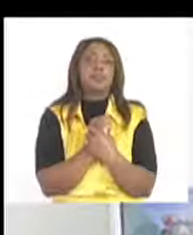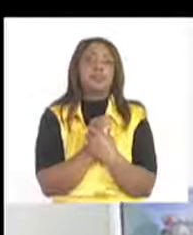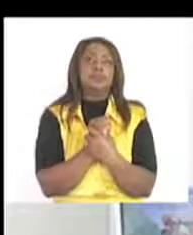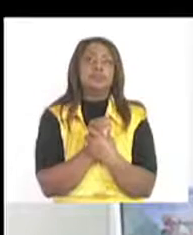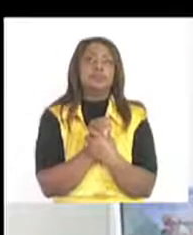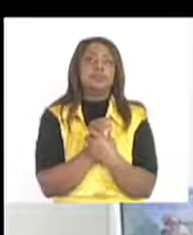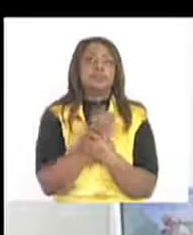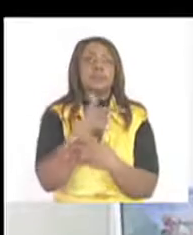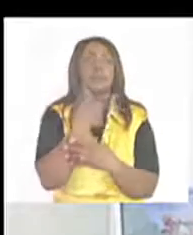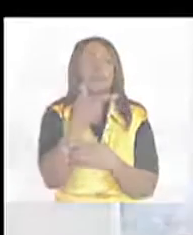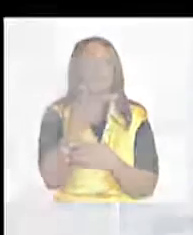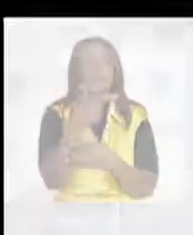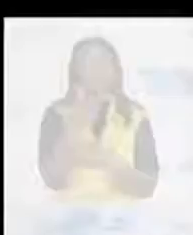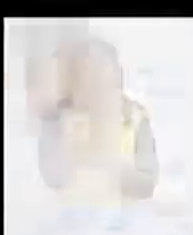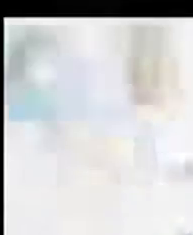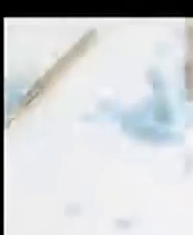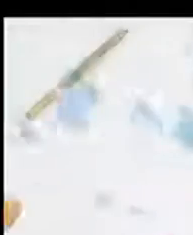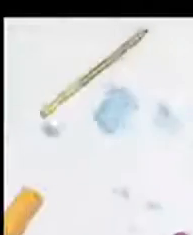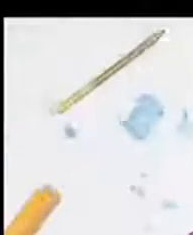Thank you very much.